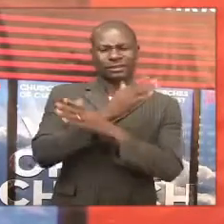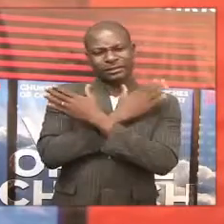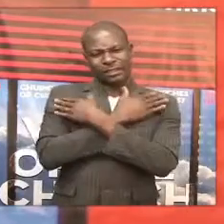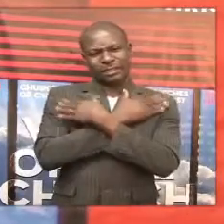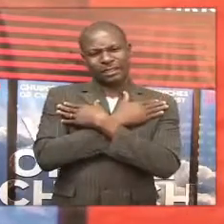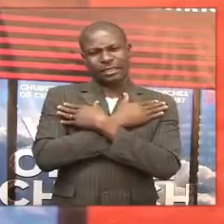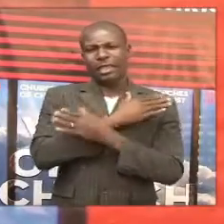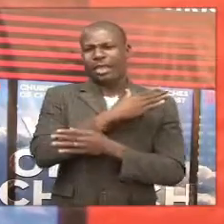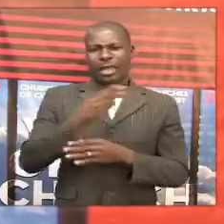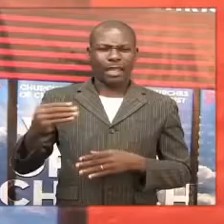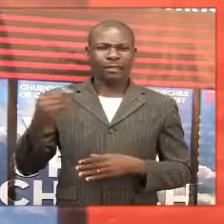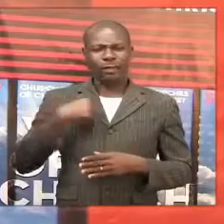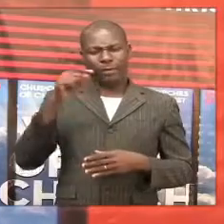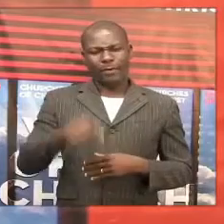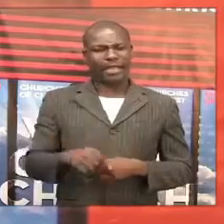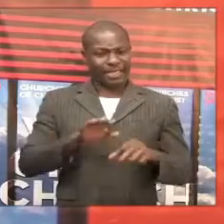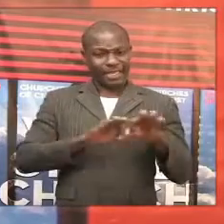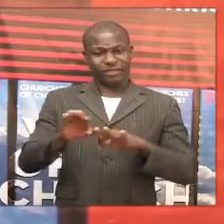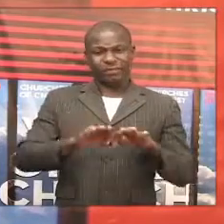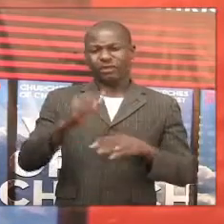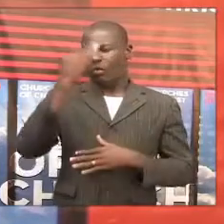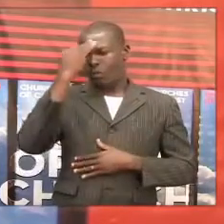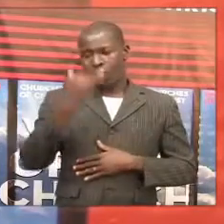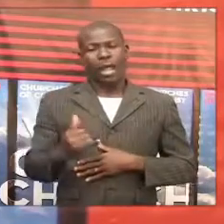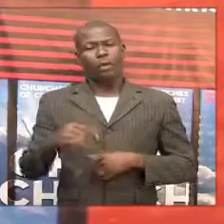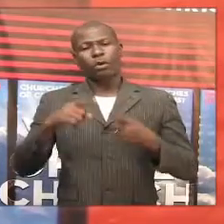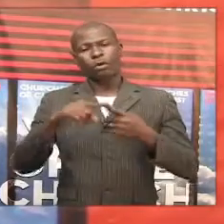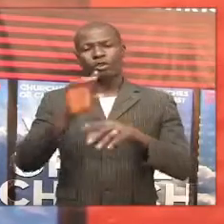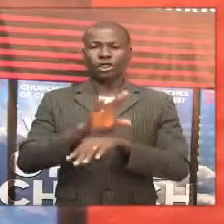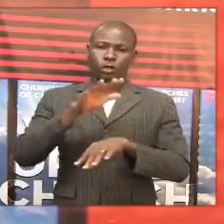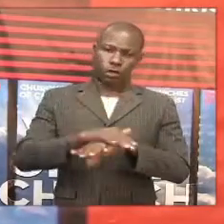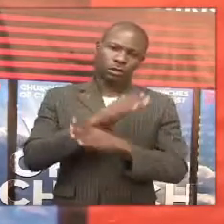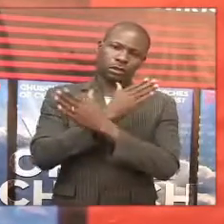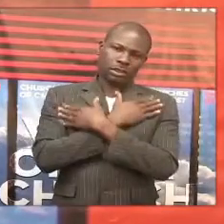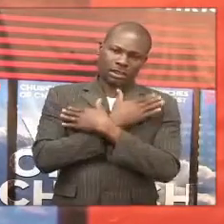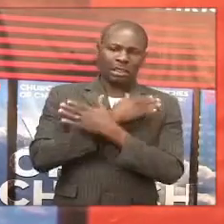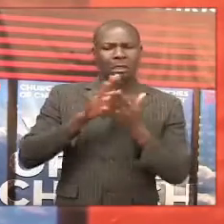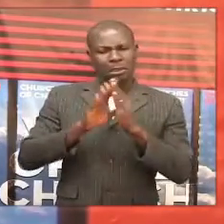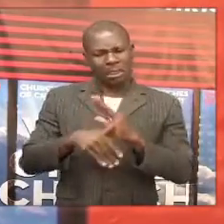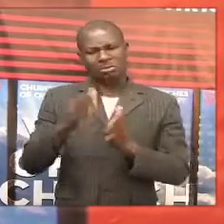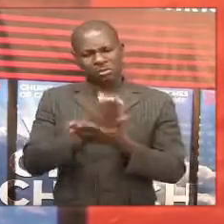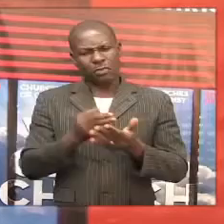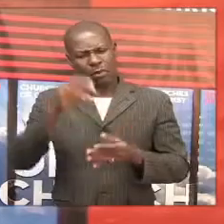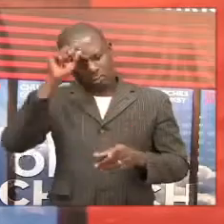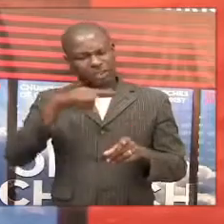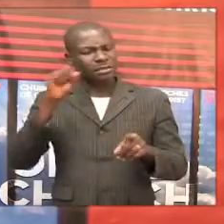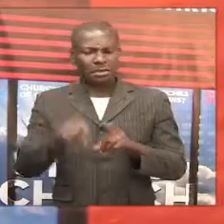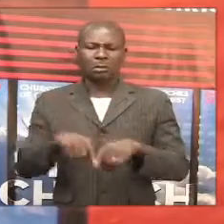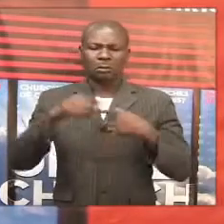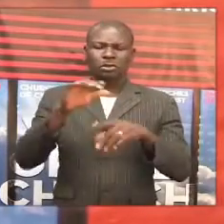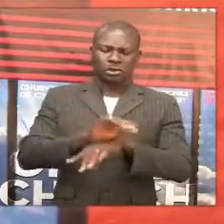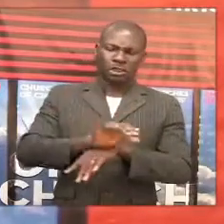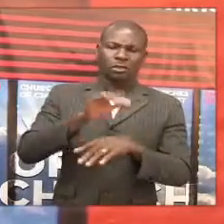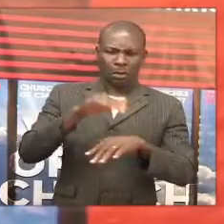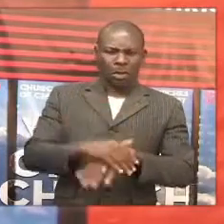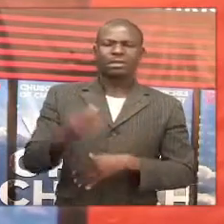se etumi e kire de ntia ye kwa sori kwesiada no ana ye nuanu bi nso so e kwa sori memeneda na memeneda fo no tumi